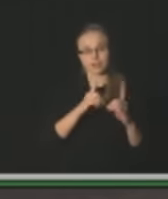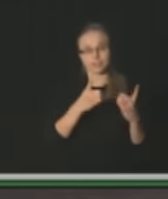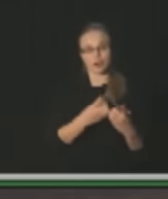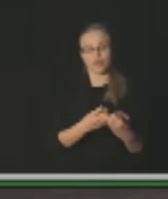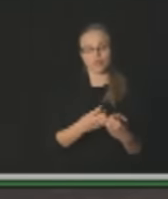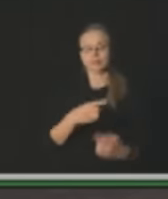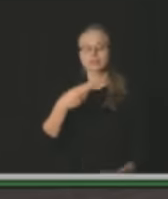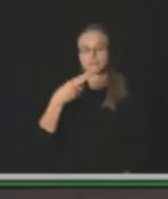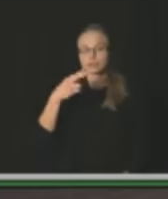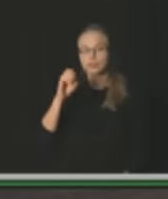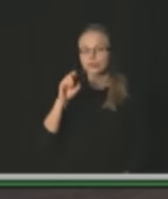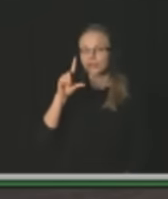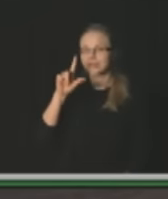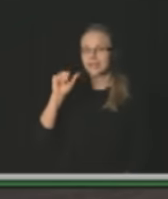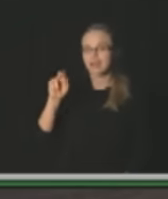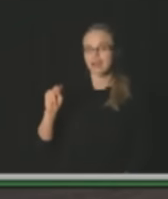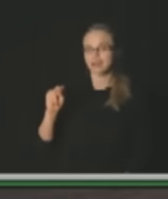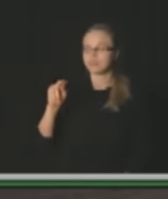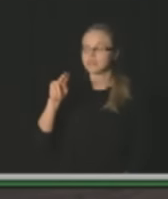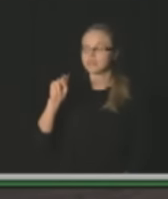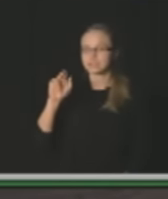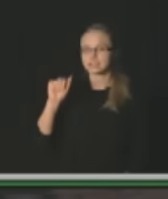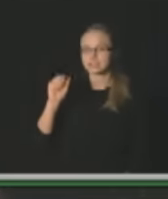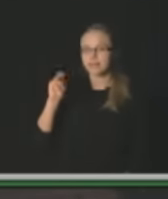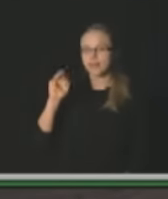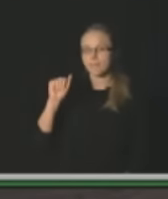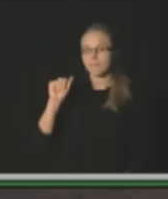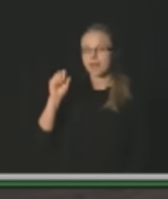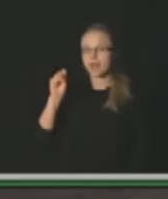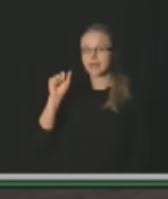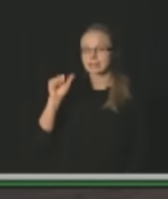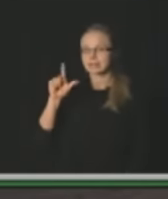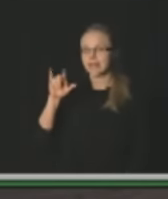Boulien Namasali.